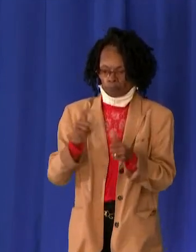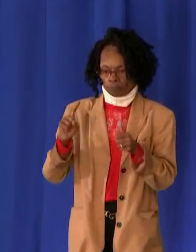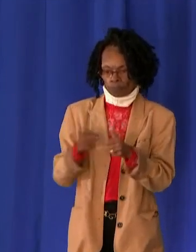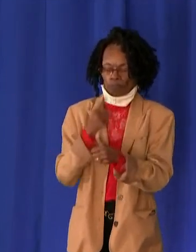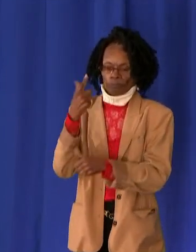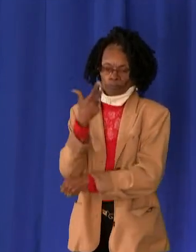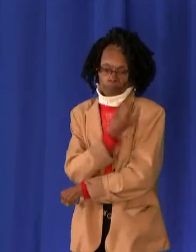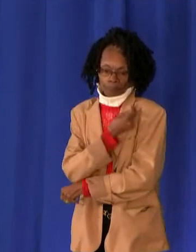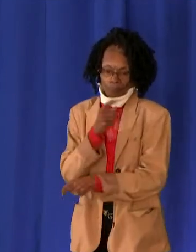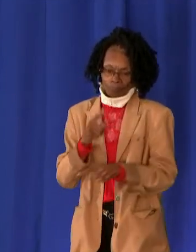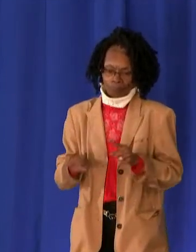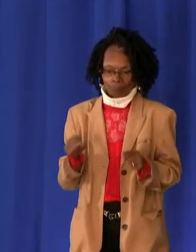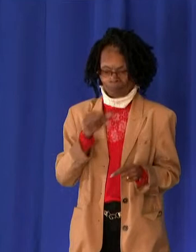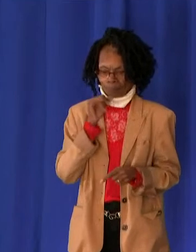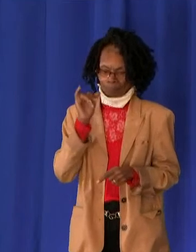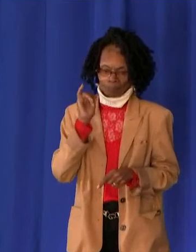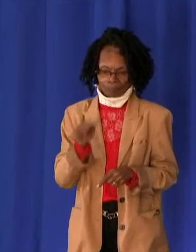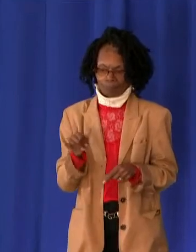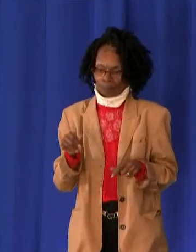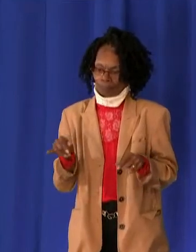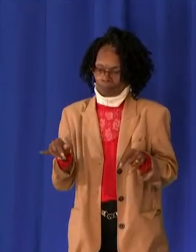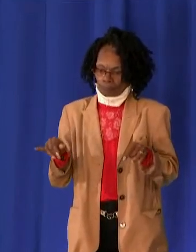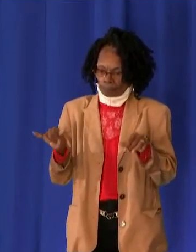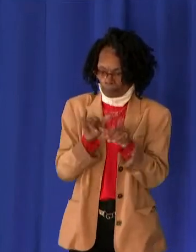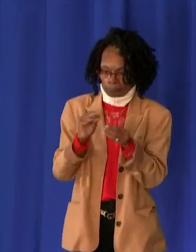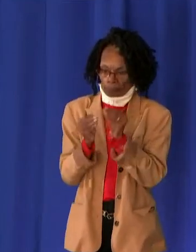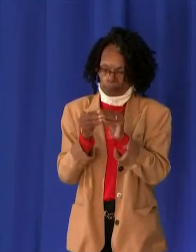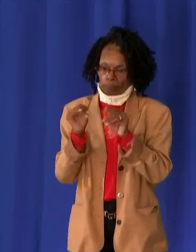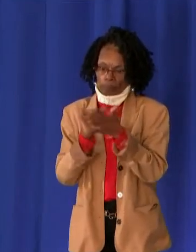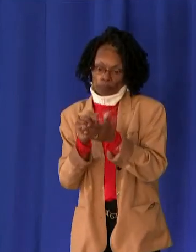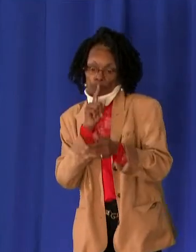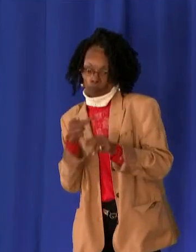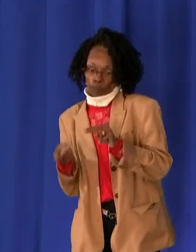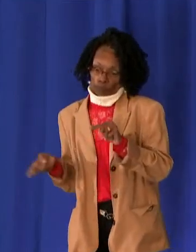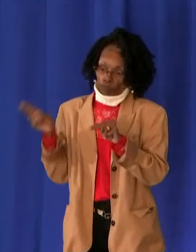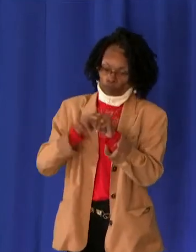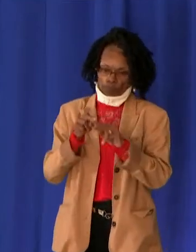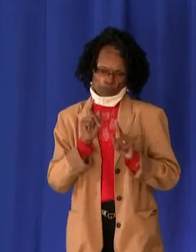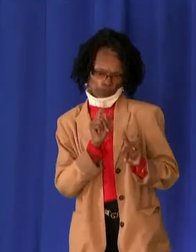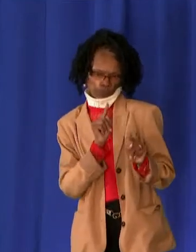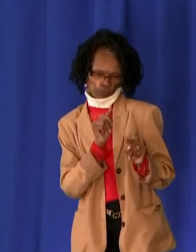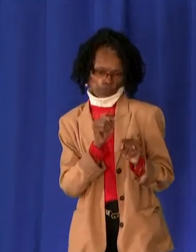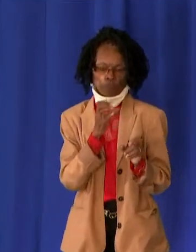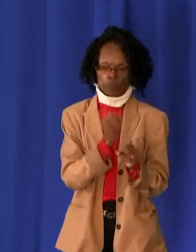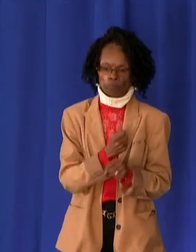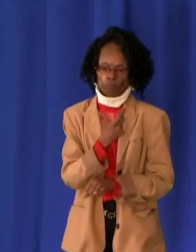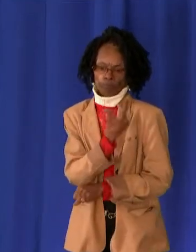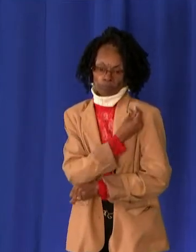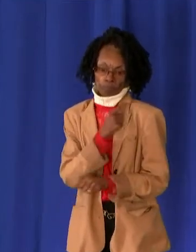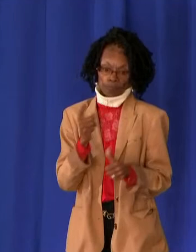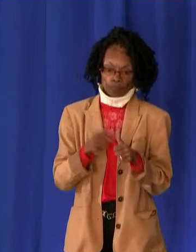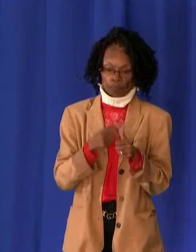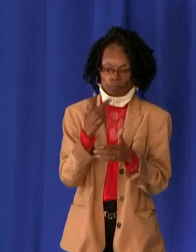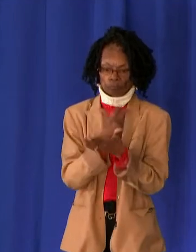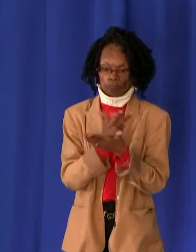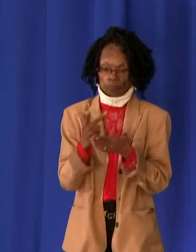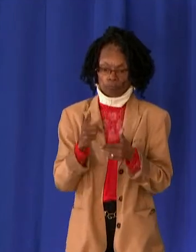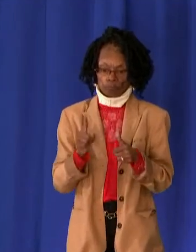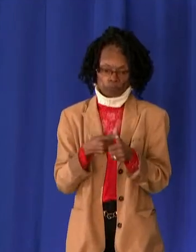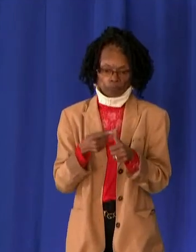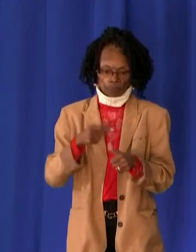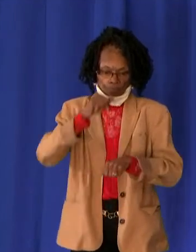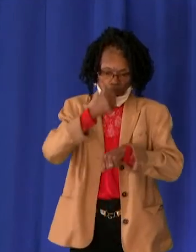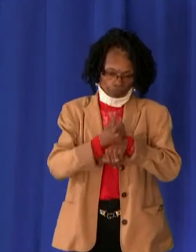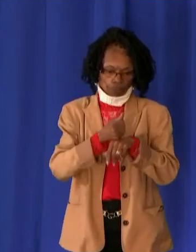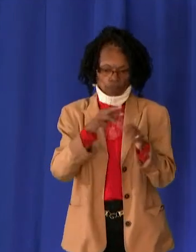But it wasn't that same boost, of that 50,000 doses of vaccine being given in that 3 weeks when we really kicked off the winter surge